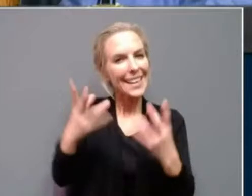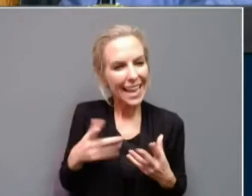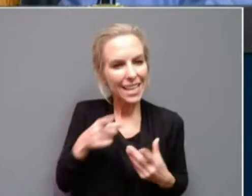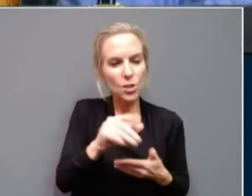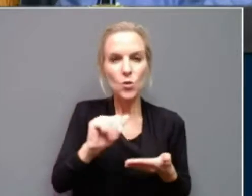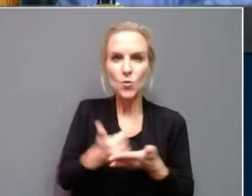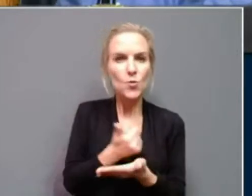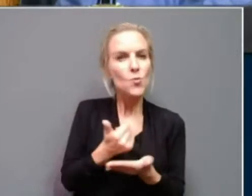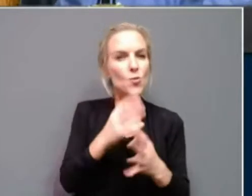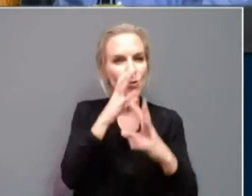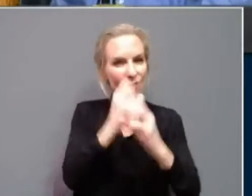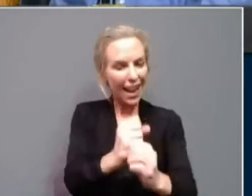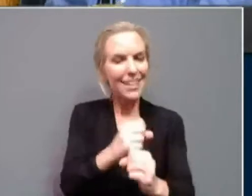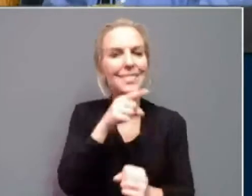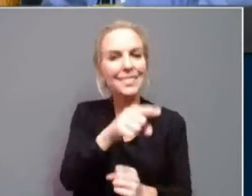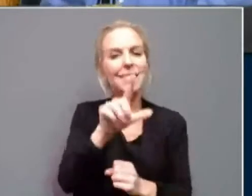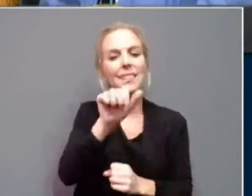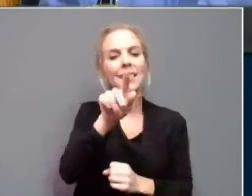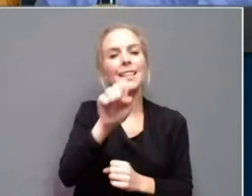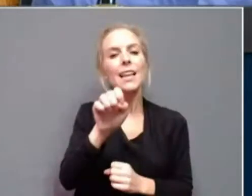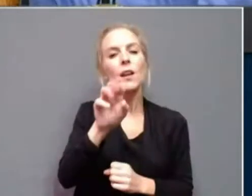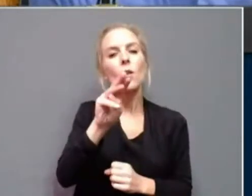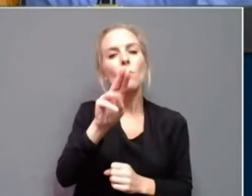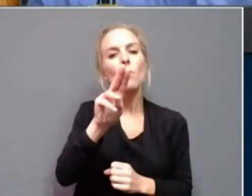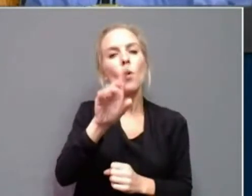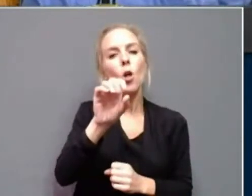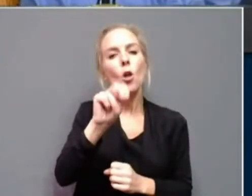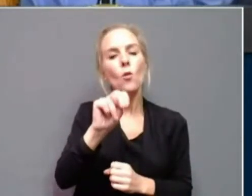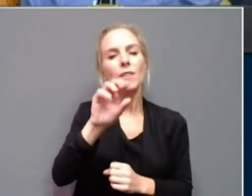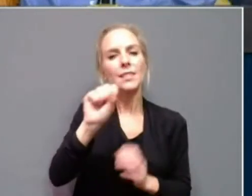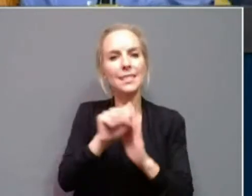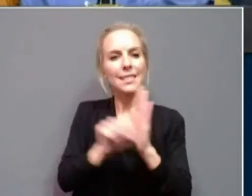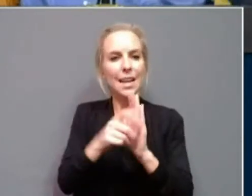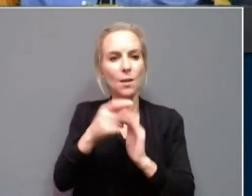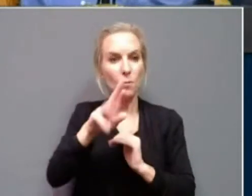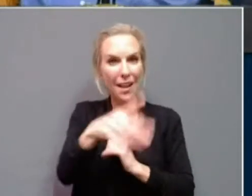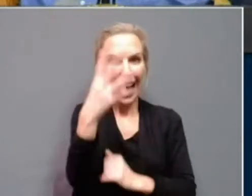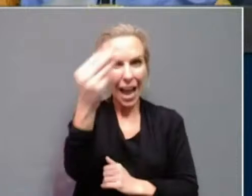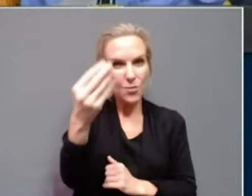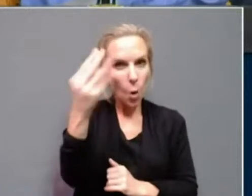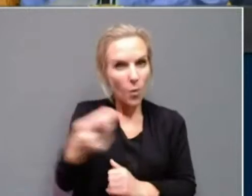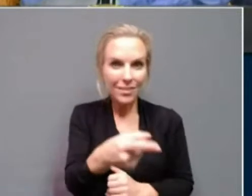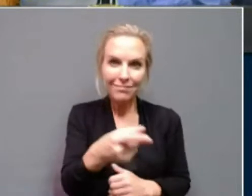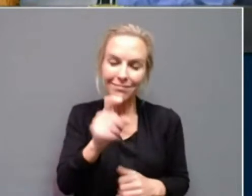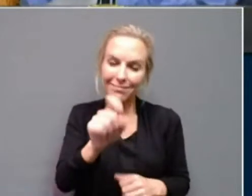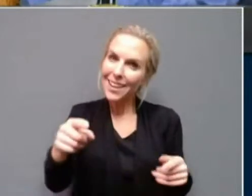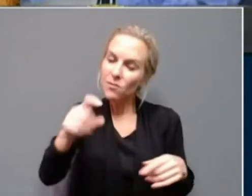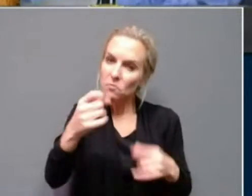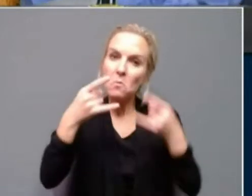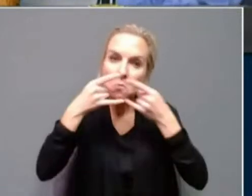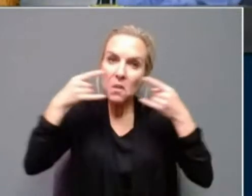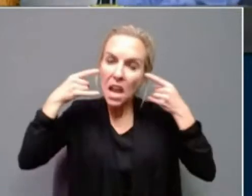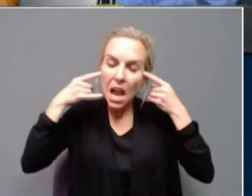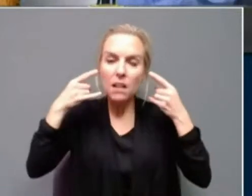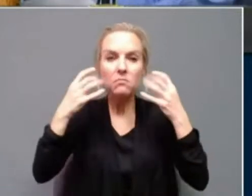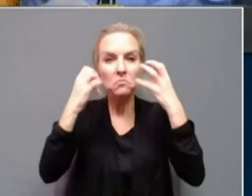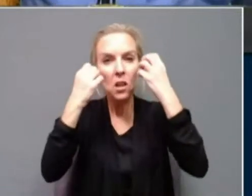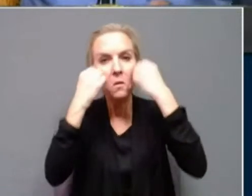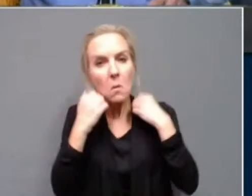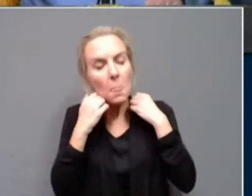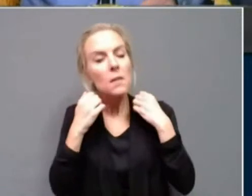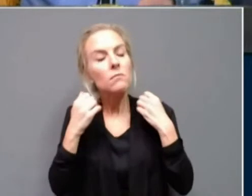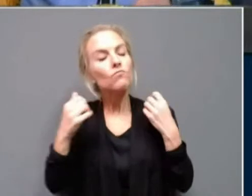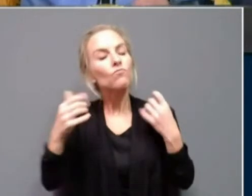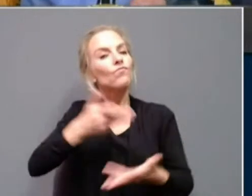attraction at Lake Malone State Park. And folks, right now, this is outdoors. You can have that mask off. You can have that mask off. You